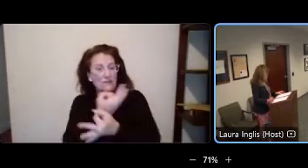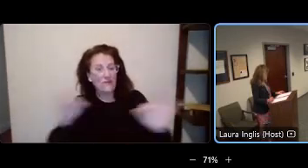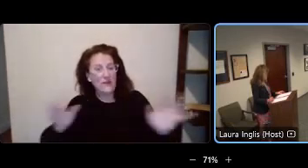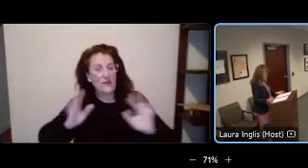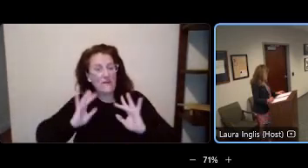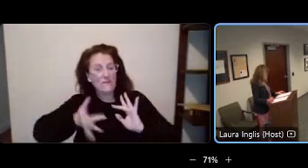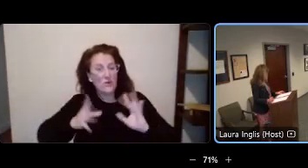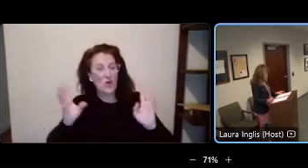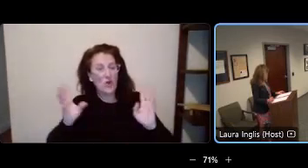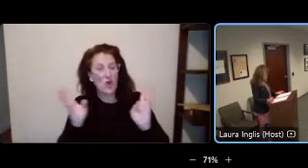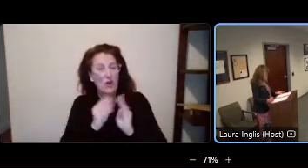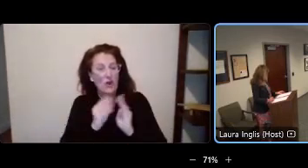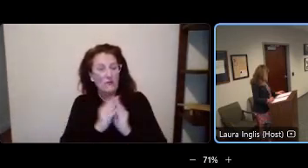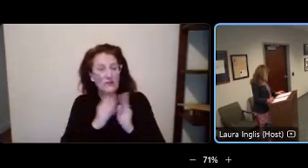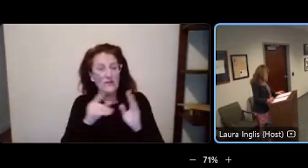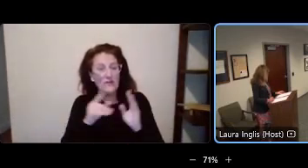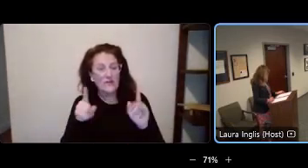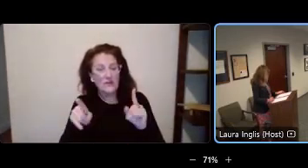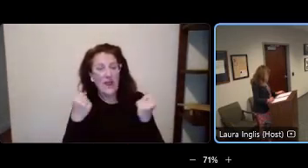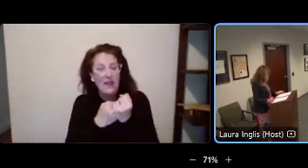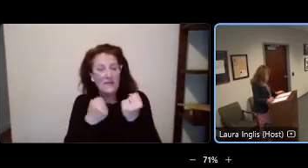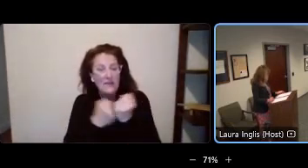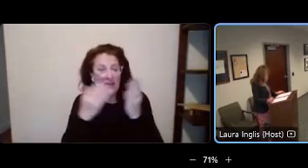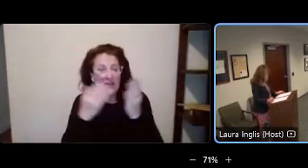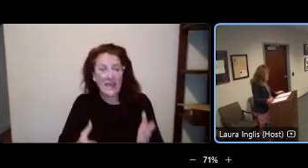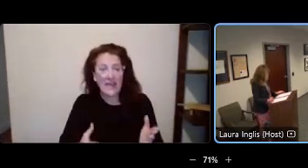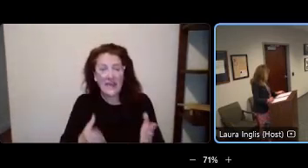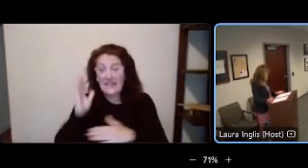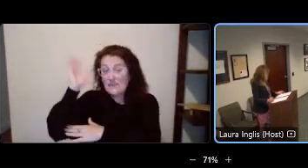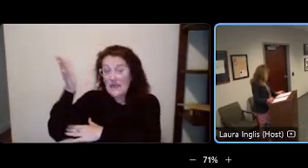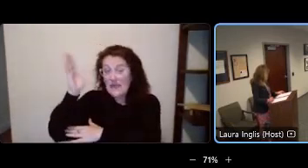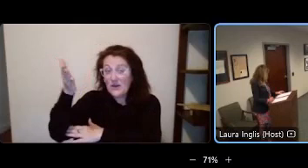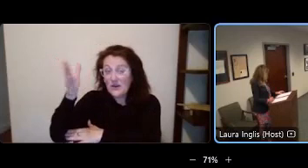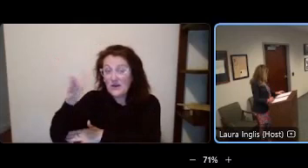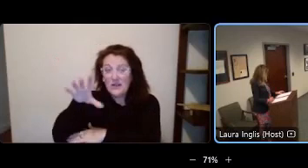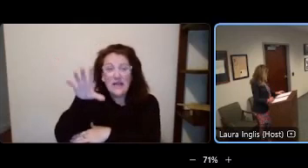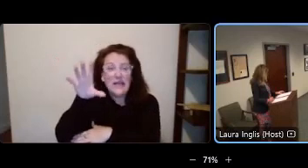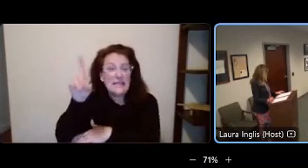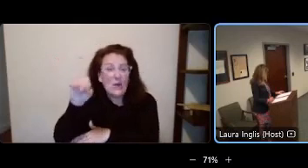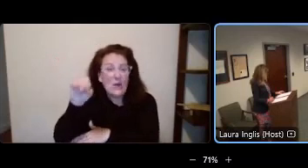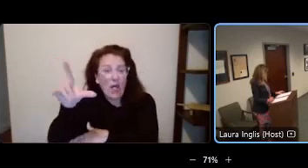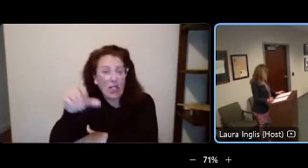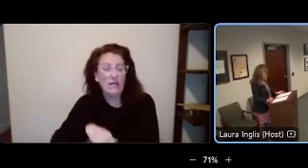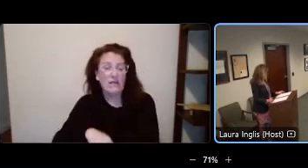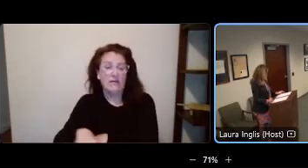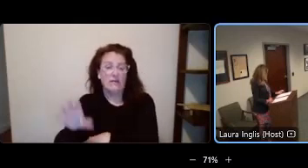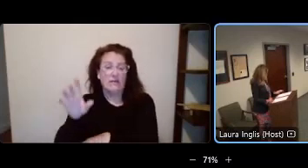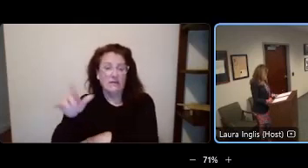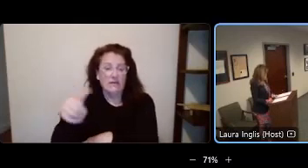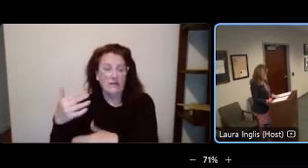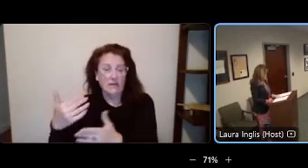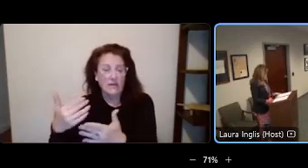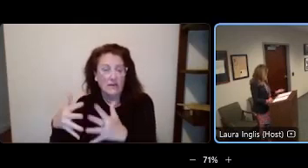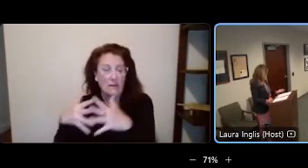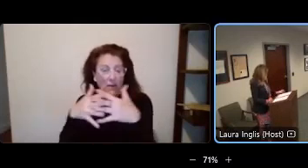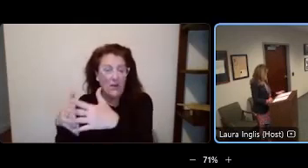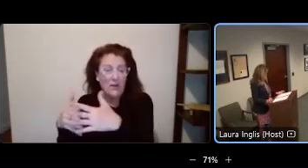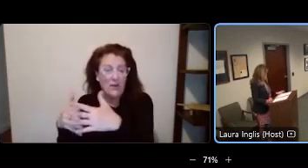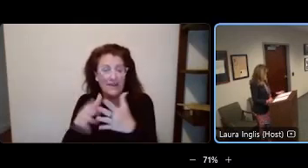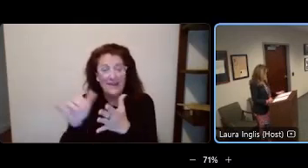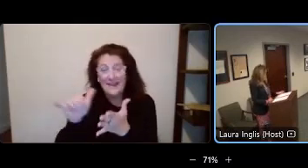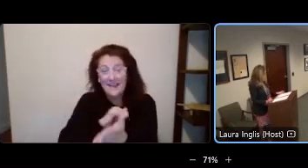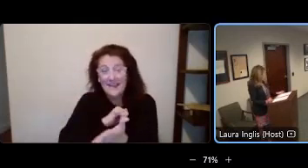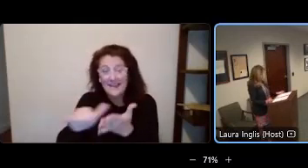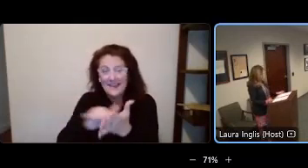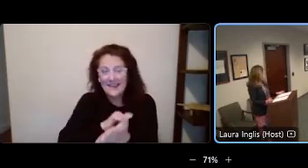State workers advocates, featuring guest speakers from the Department of Labor, Office of New Americans, New York Committee for